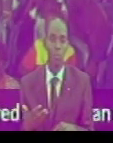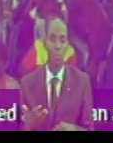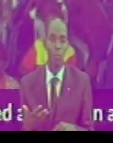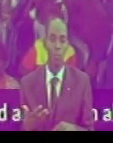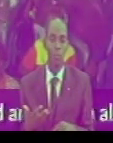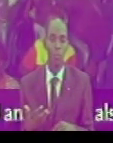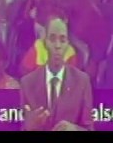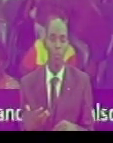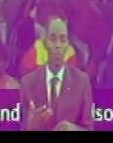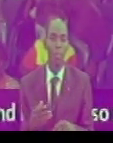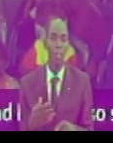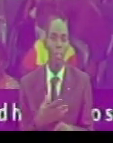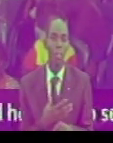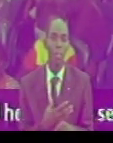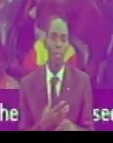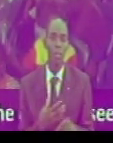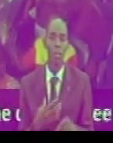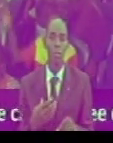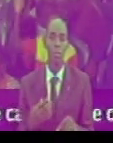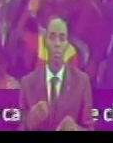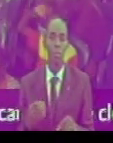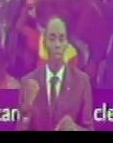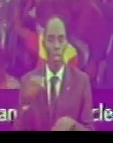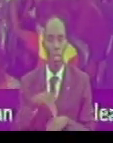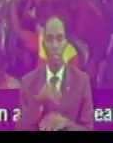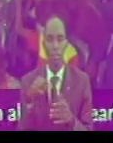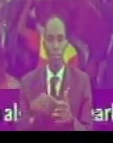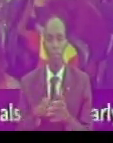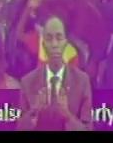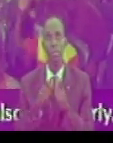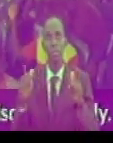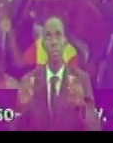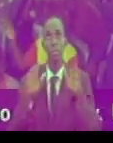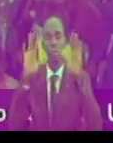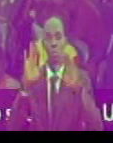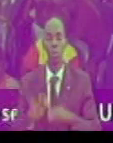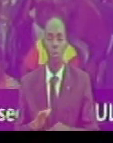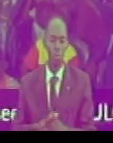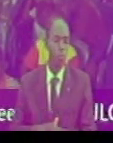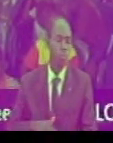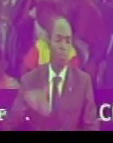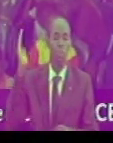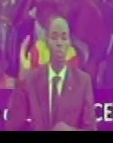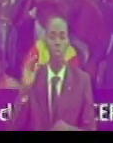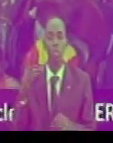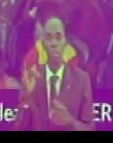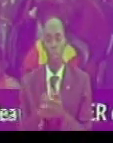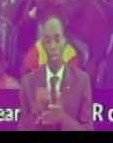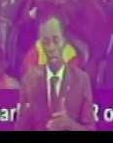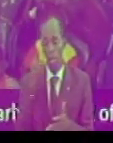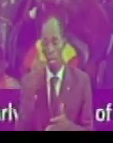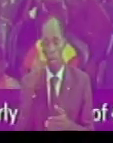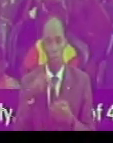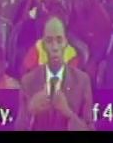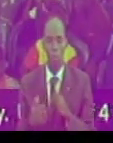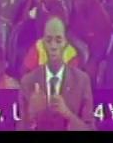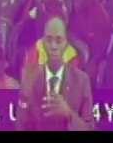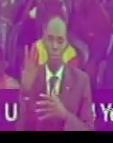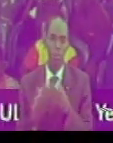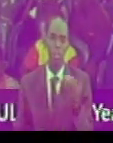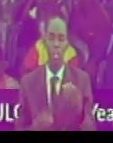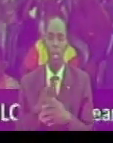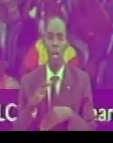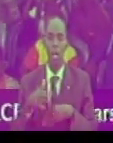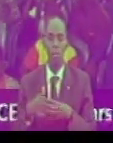problem exploded and disappeared. After the prayer of the man of God this night, he wrote, I am healed. I